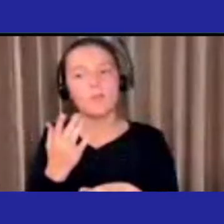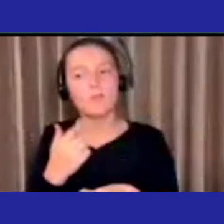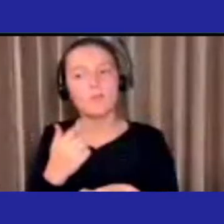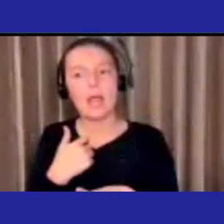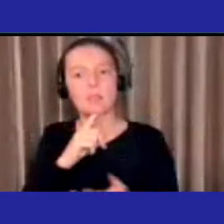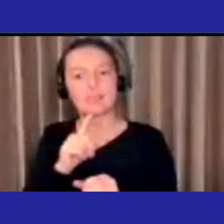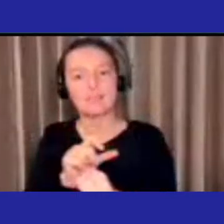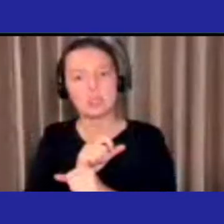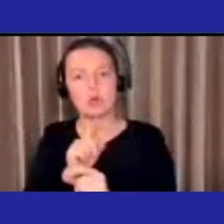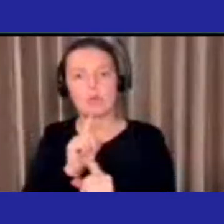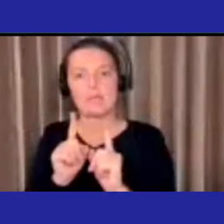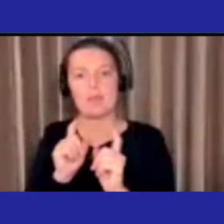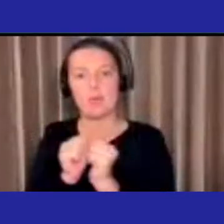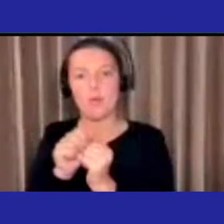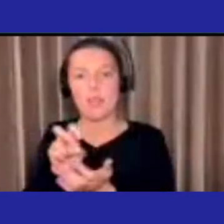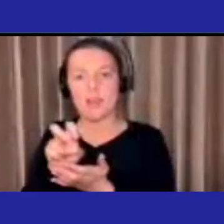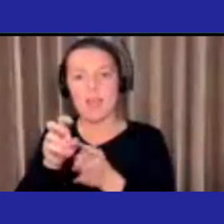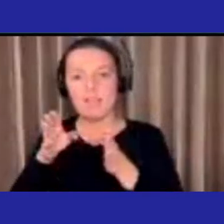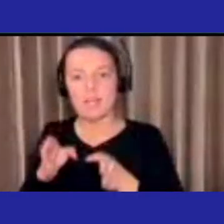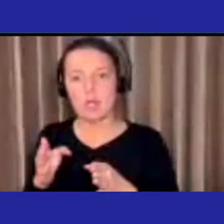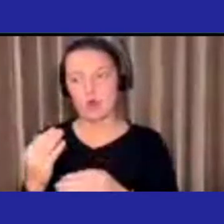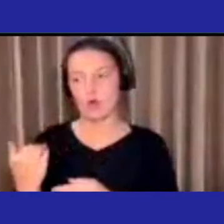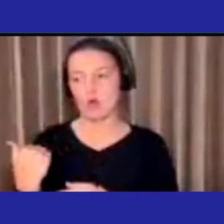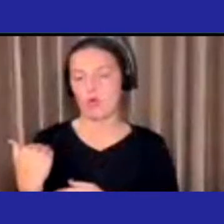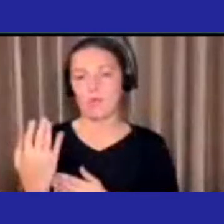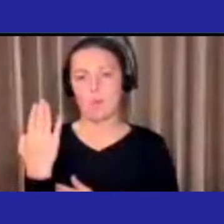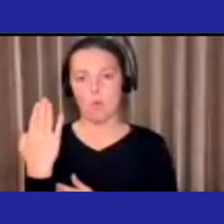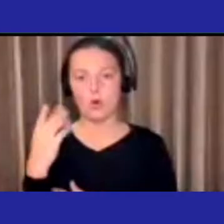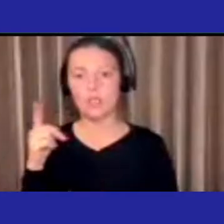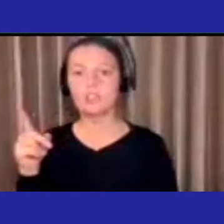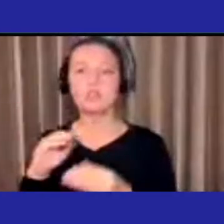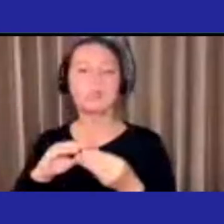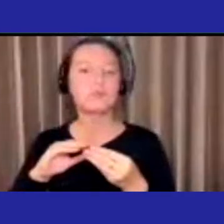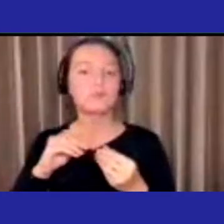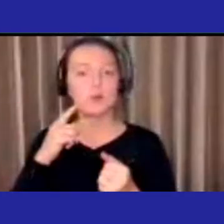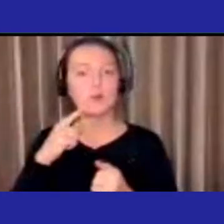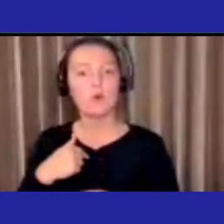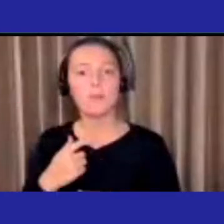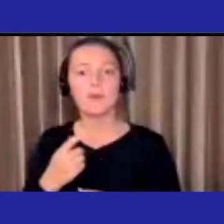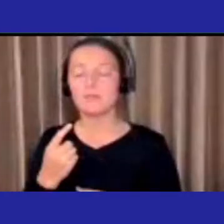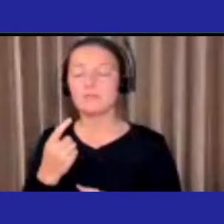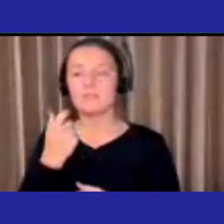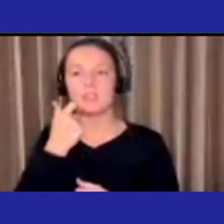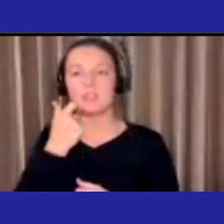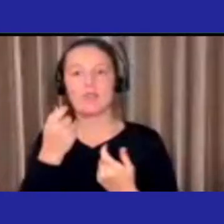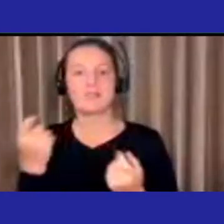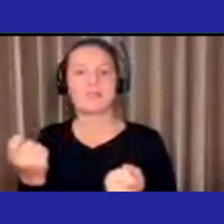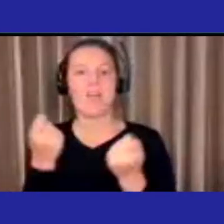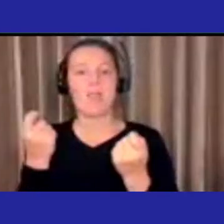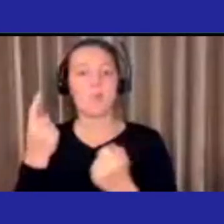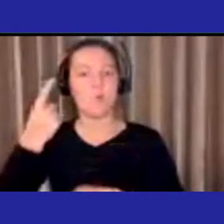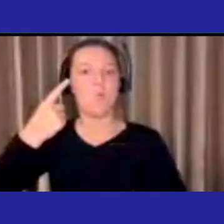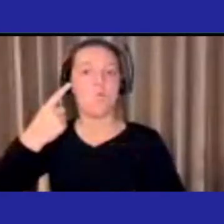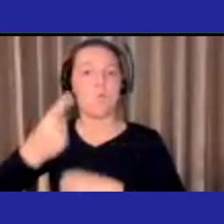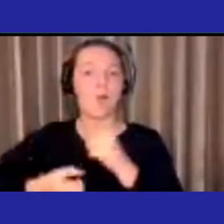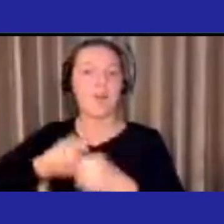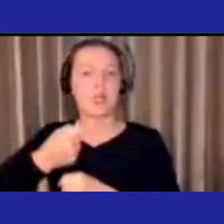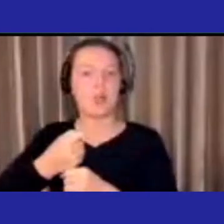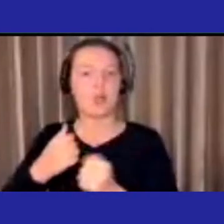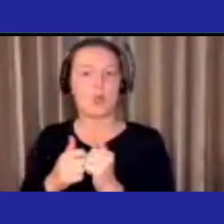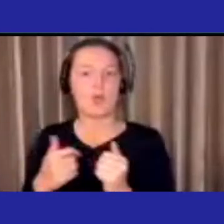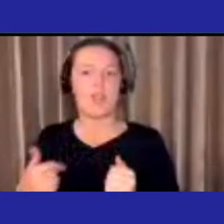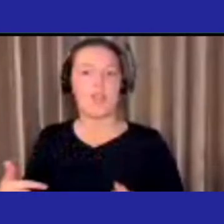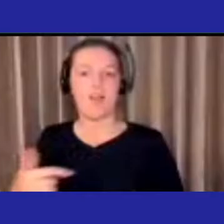navigator this morning. She was just commenting to me. She was just celebrated a year with us, with the organization,